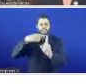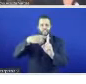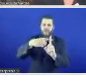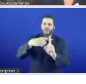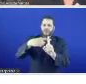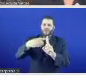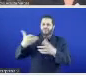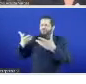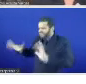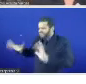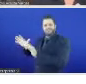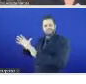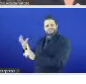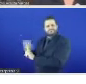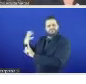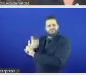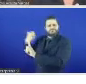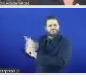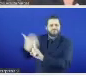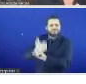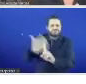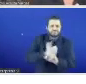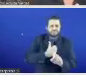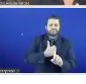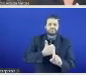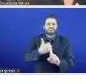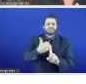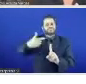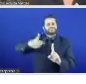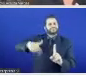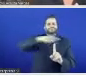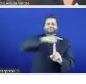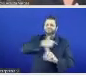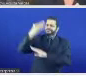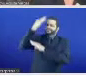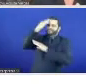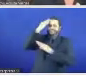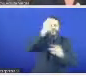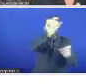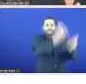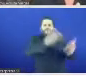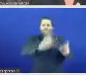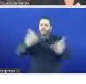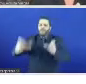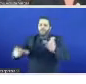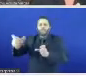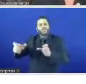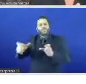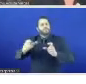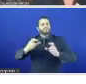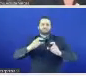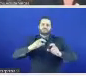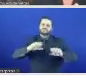major factor in determining the extent to which individuals will be able to realize their human rights. And more attention is